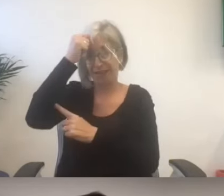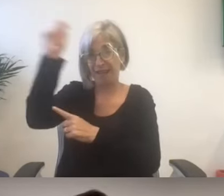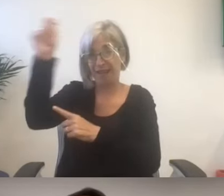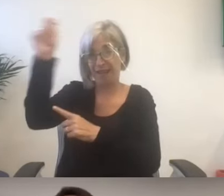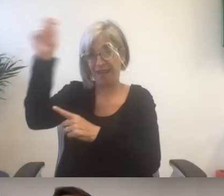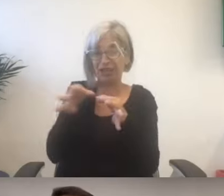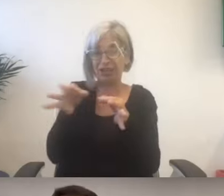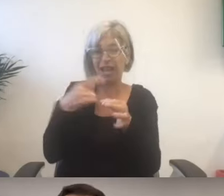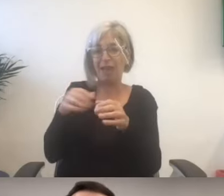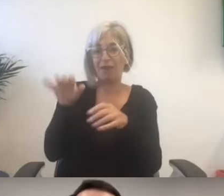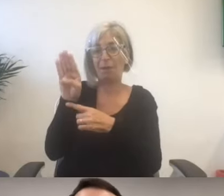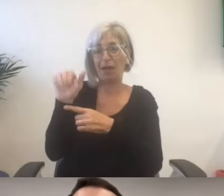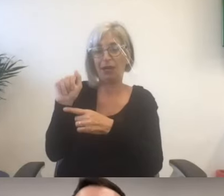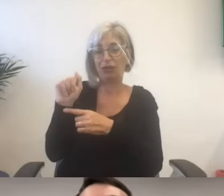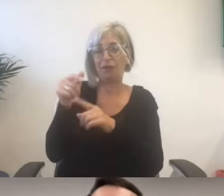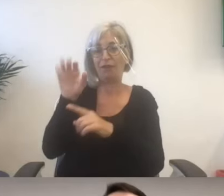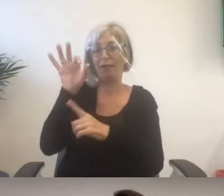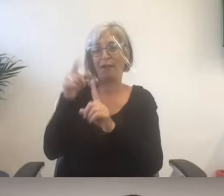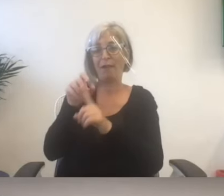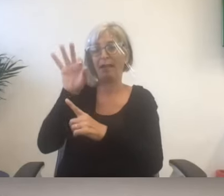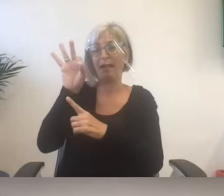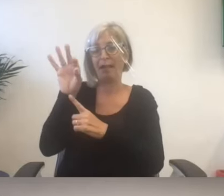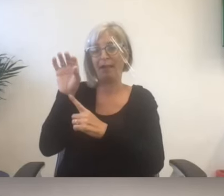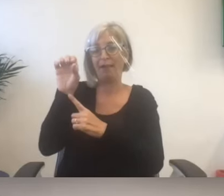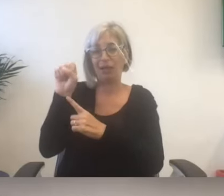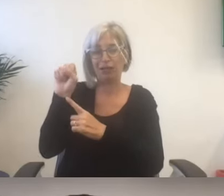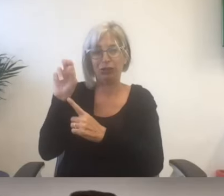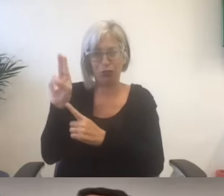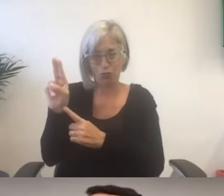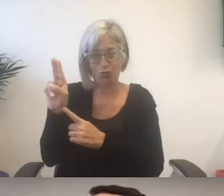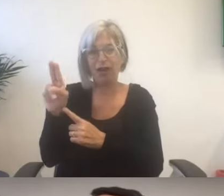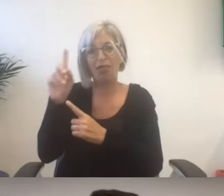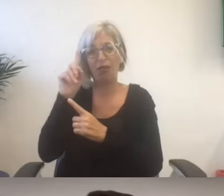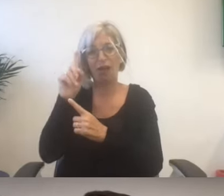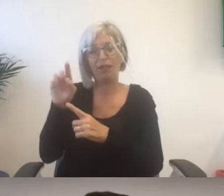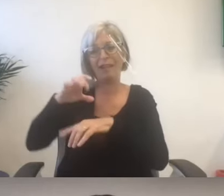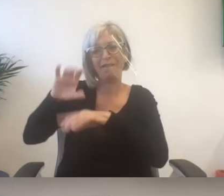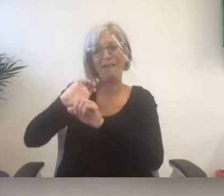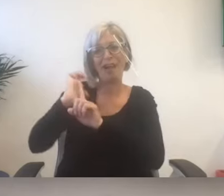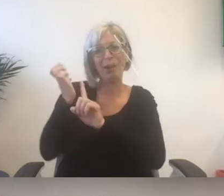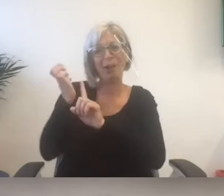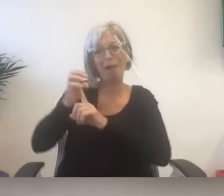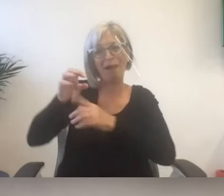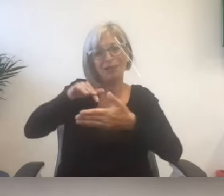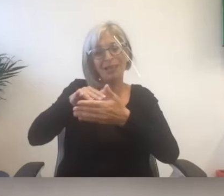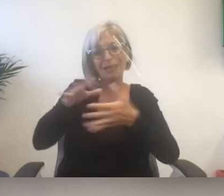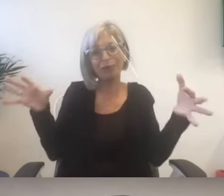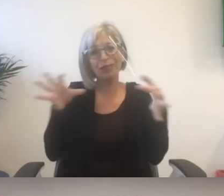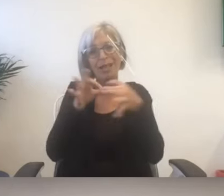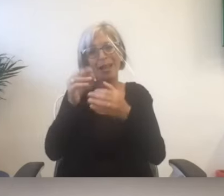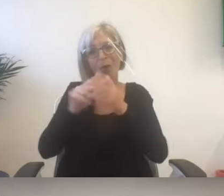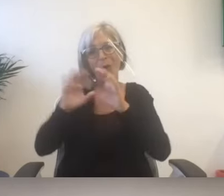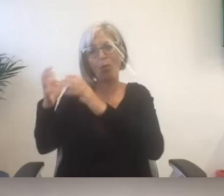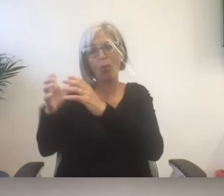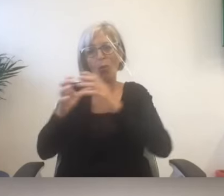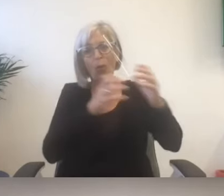it. I have a bachelor's degree from FSU in environmental studies. So I thought this could be a good chance to kind of meld the two together for